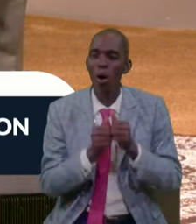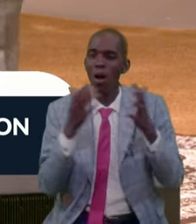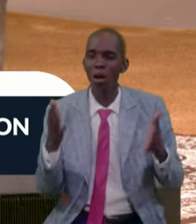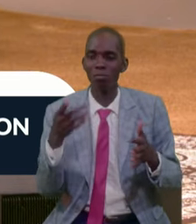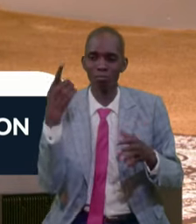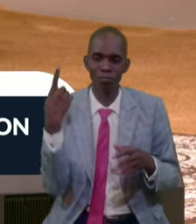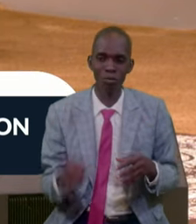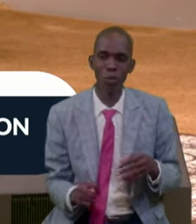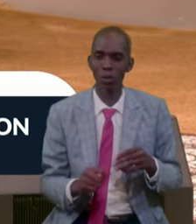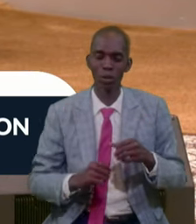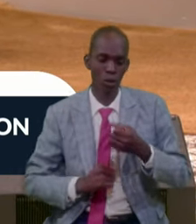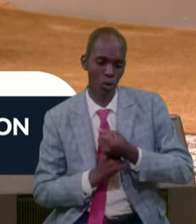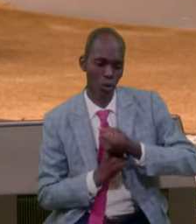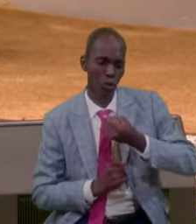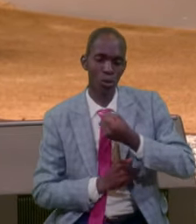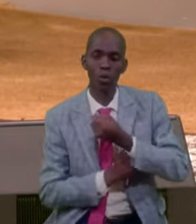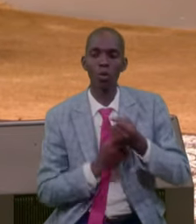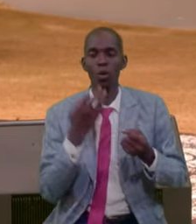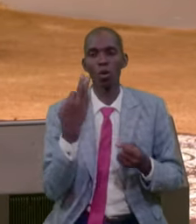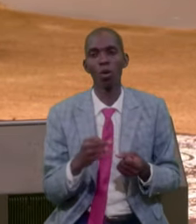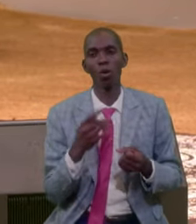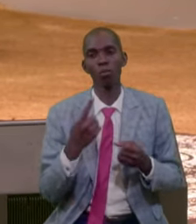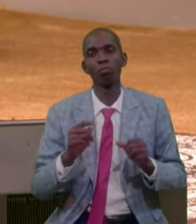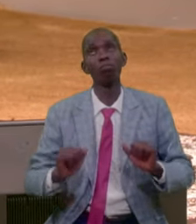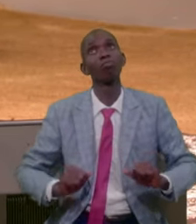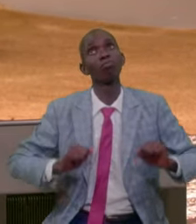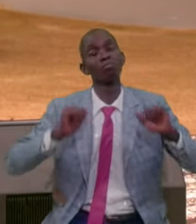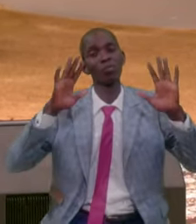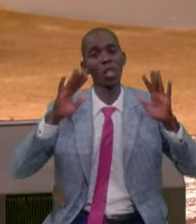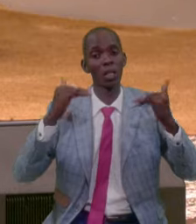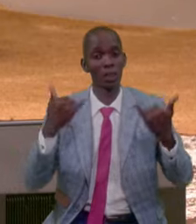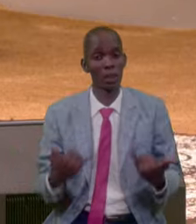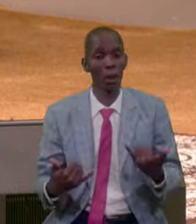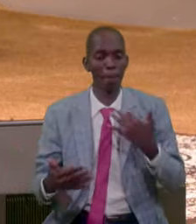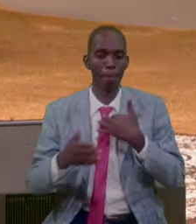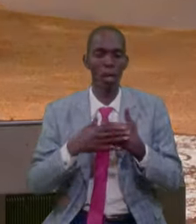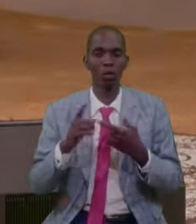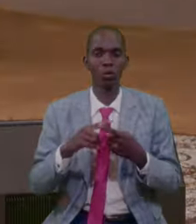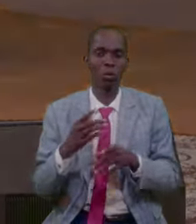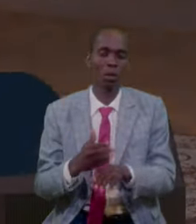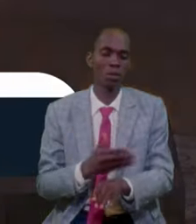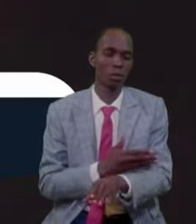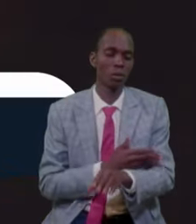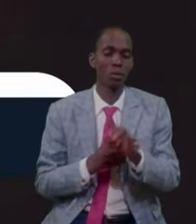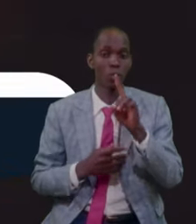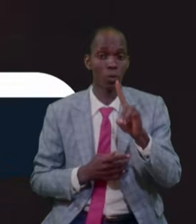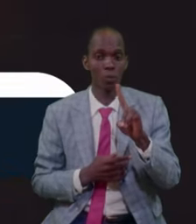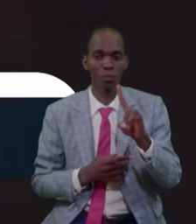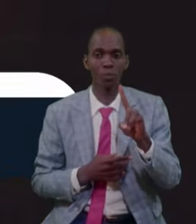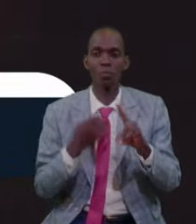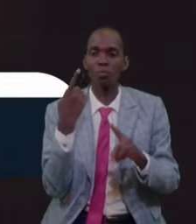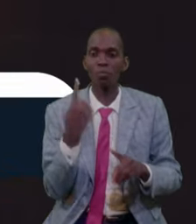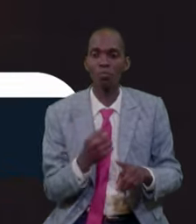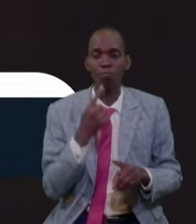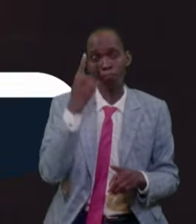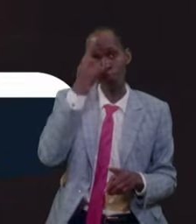surrender they ought to manifest. Look at number one. Number one, we're looking at the